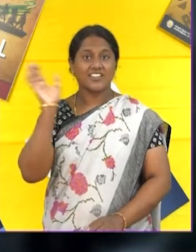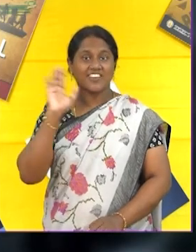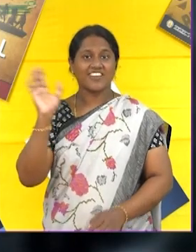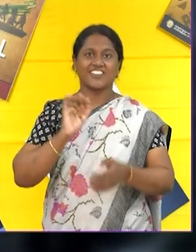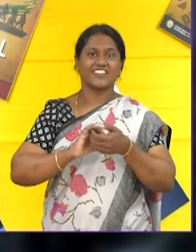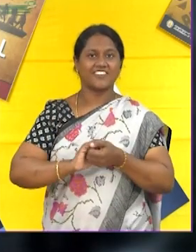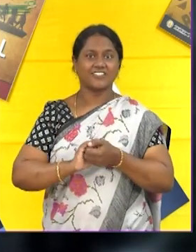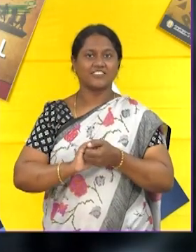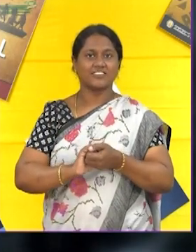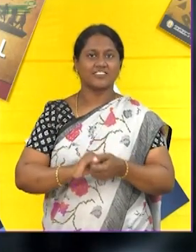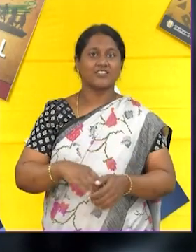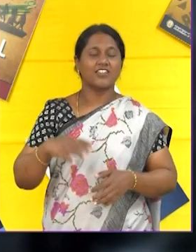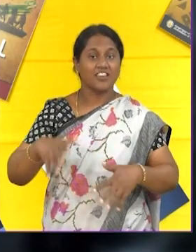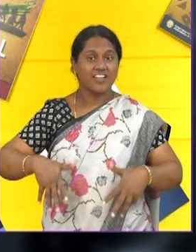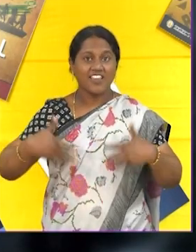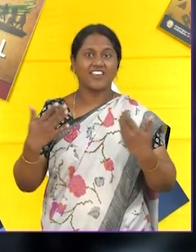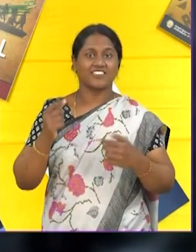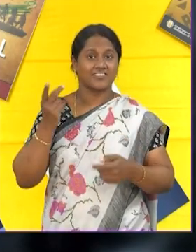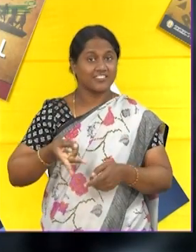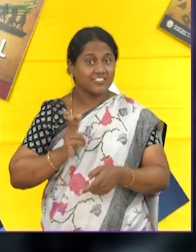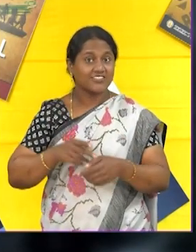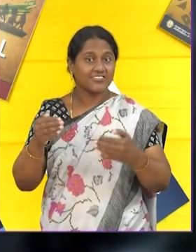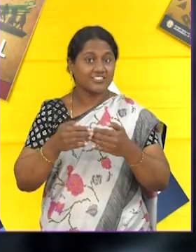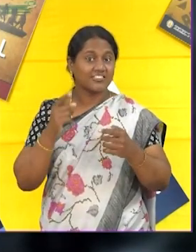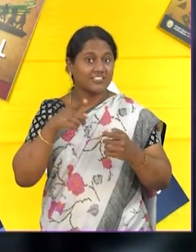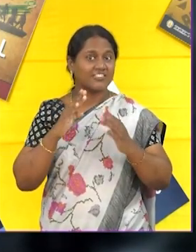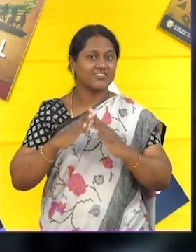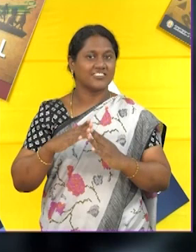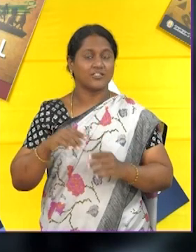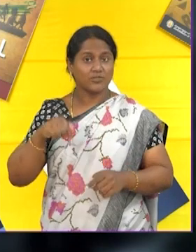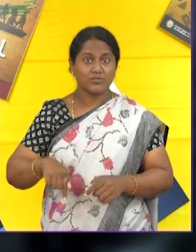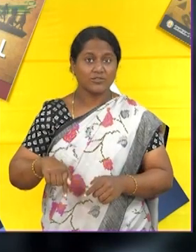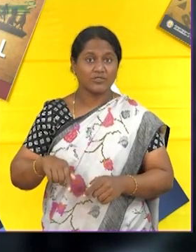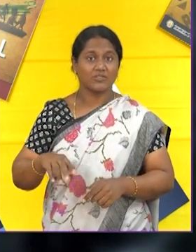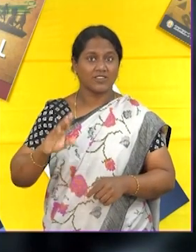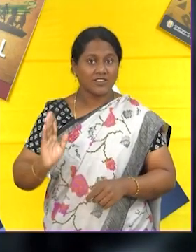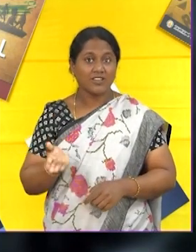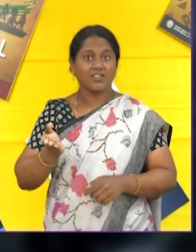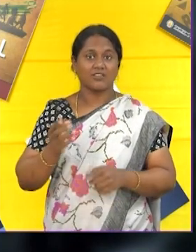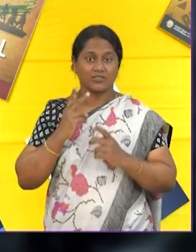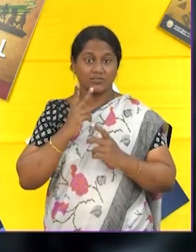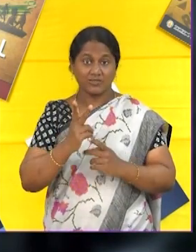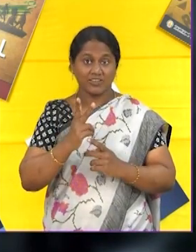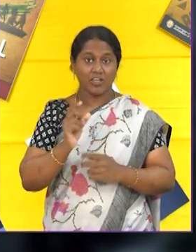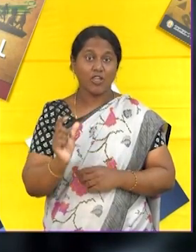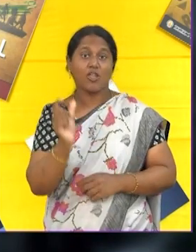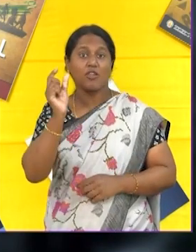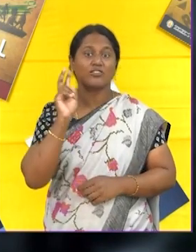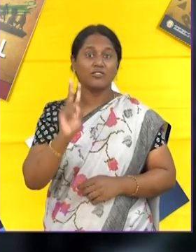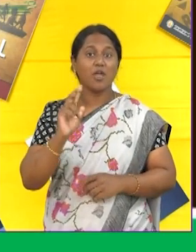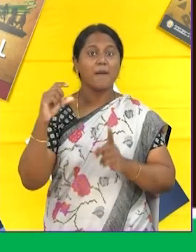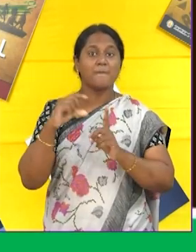Hello friends, I am happy to meet you at your residence. Today we are going to see Unit 2